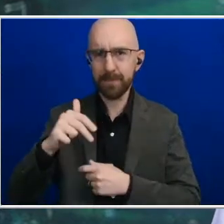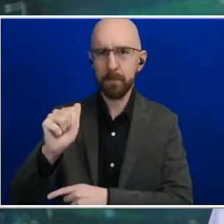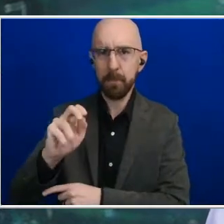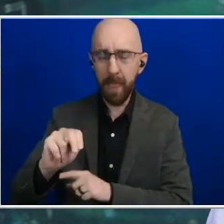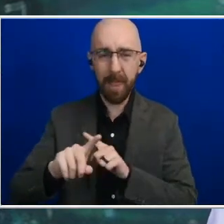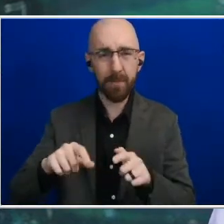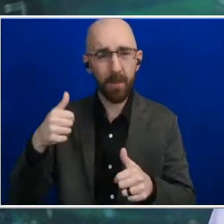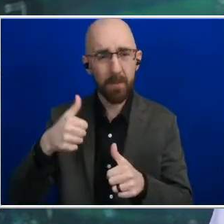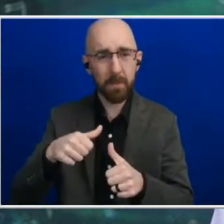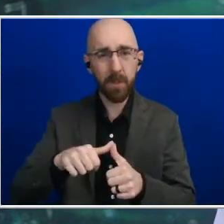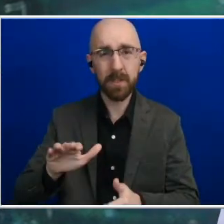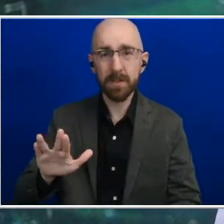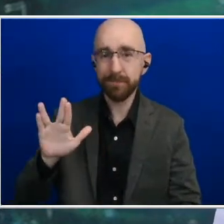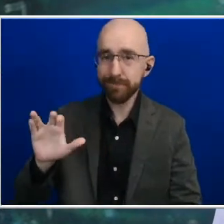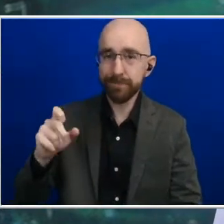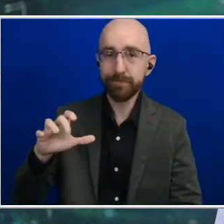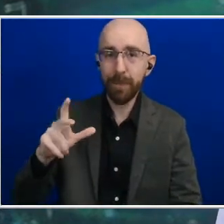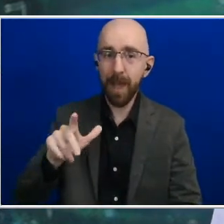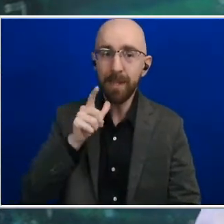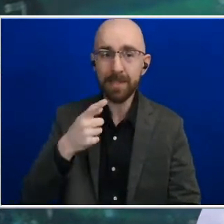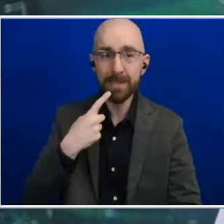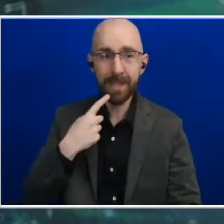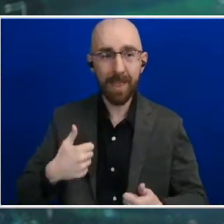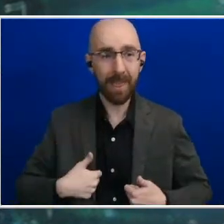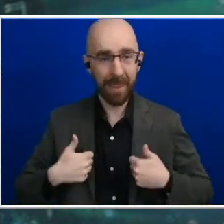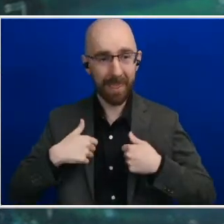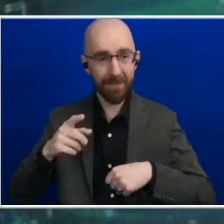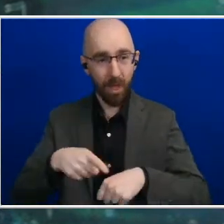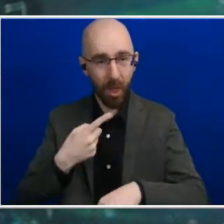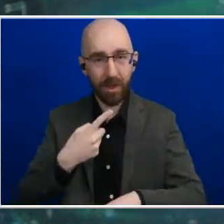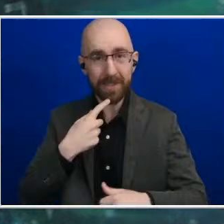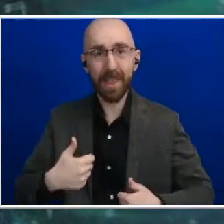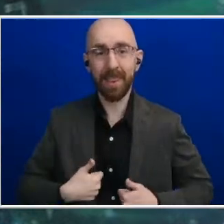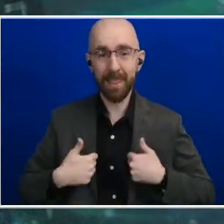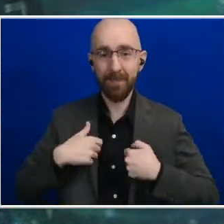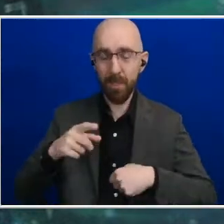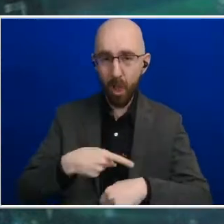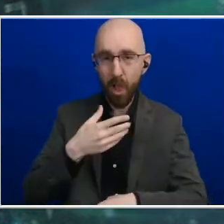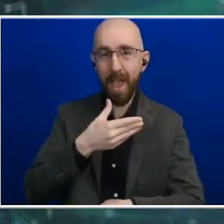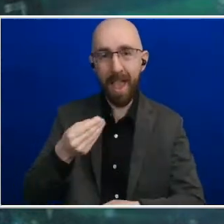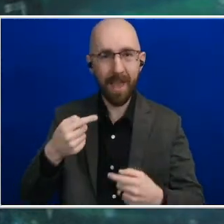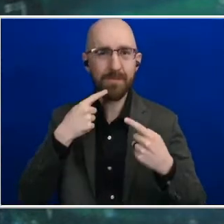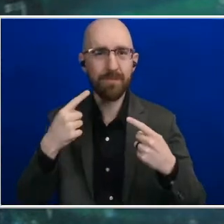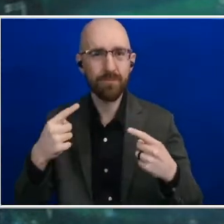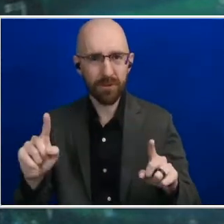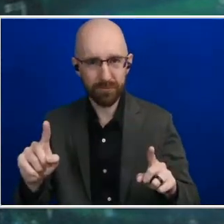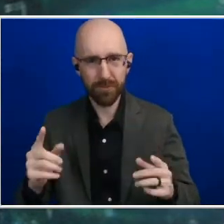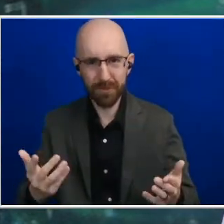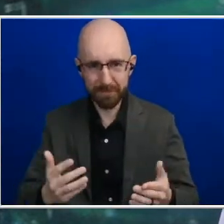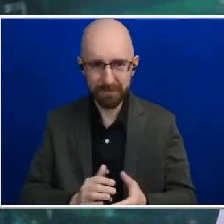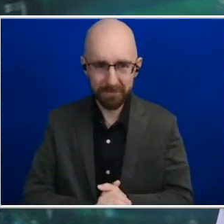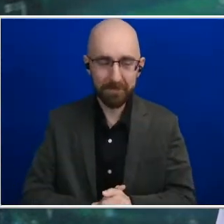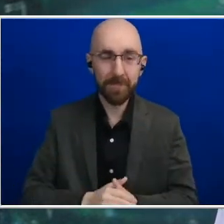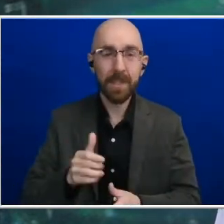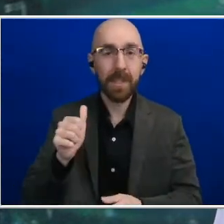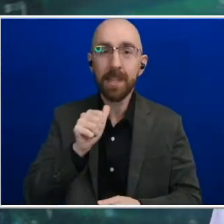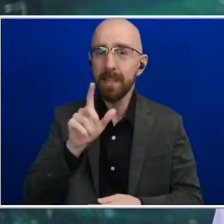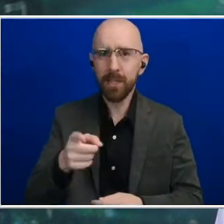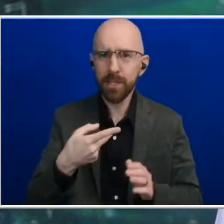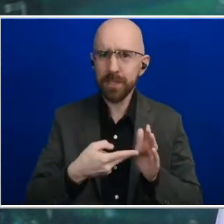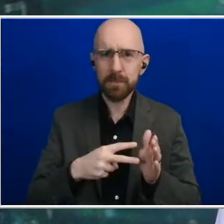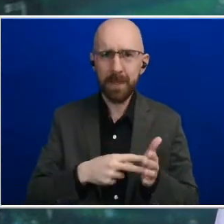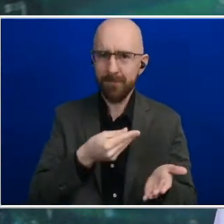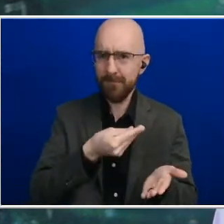just say live long. He said live long and prosper. And he didn't just mean financially.